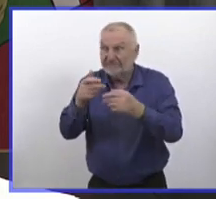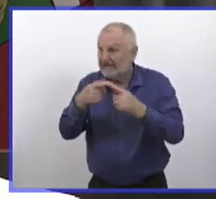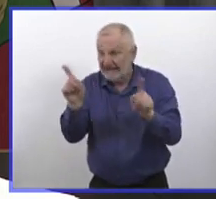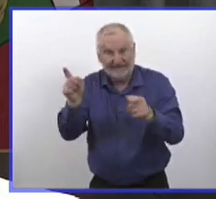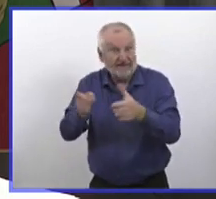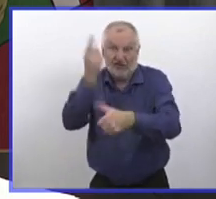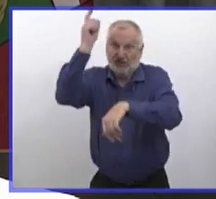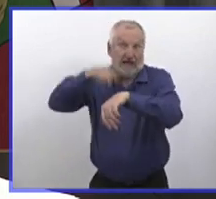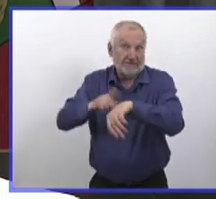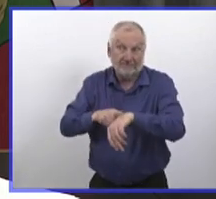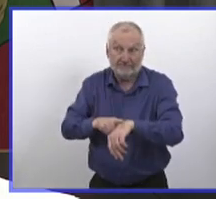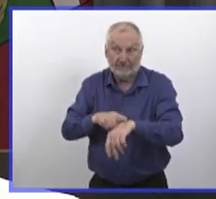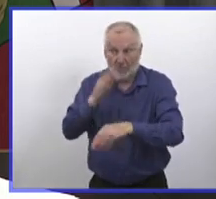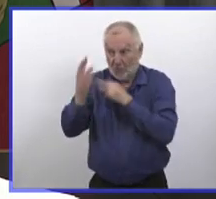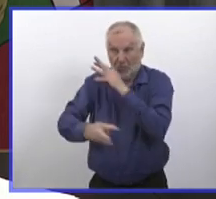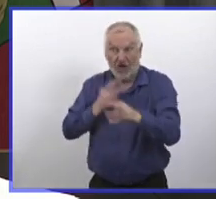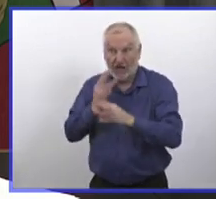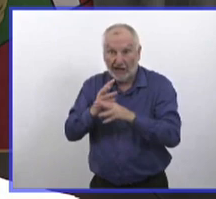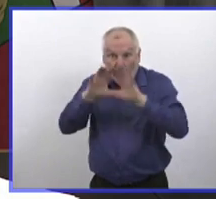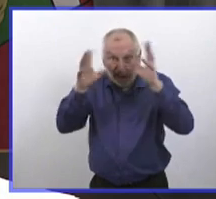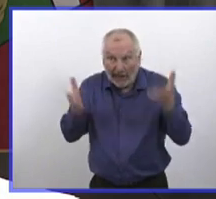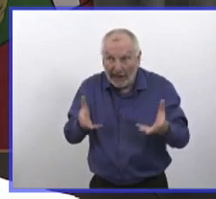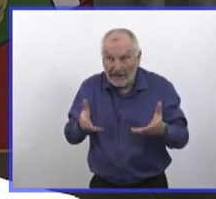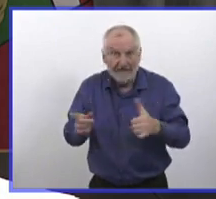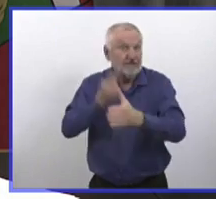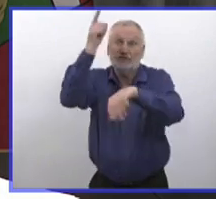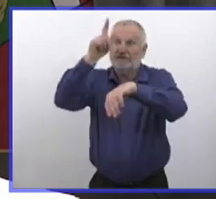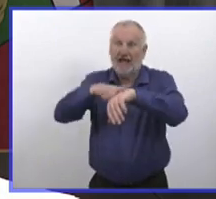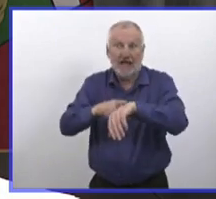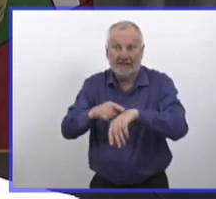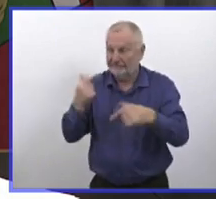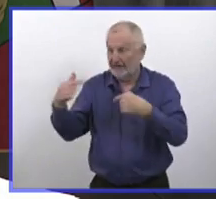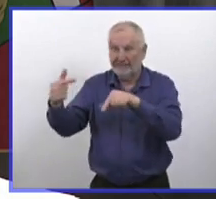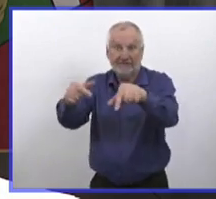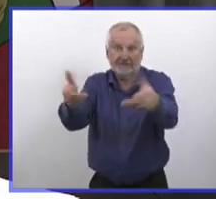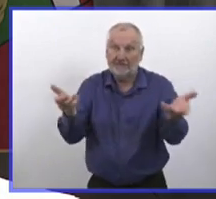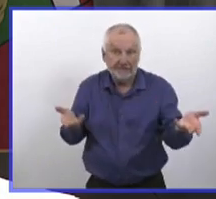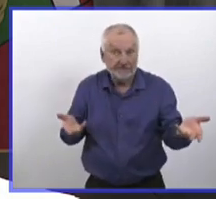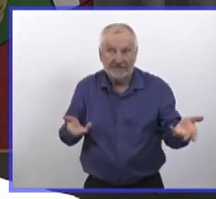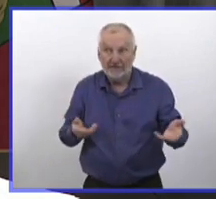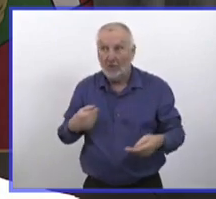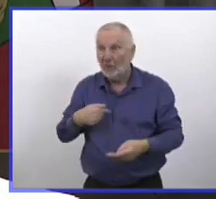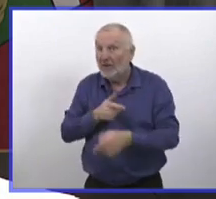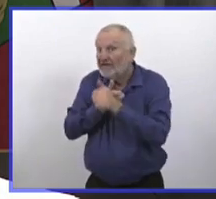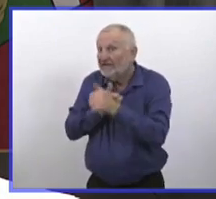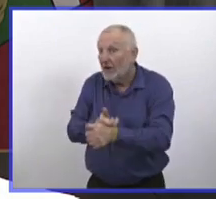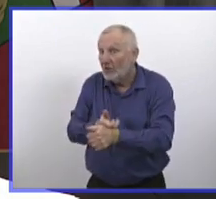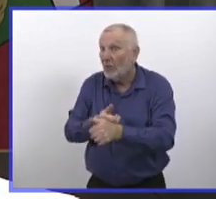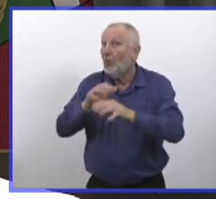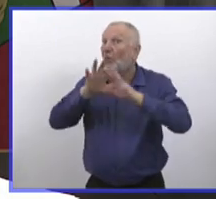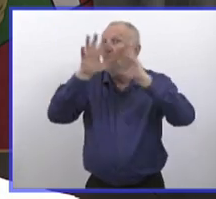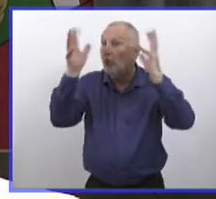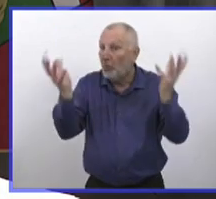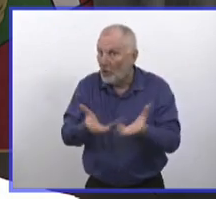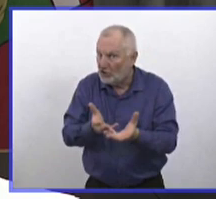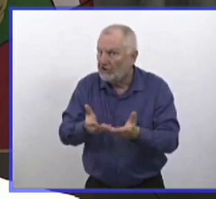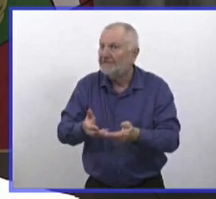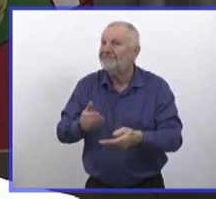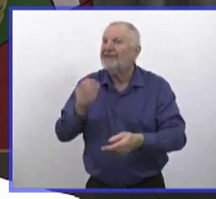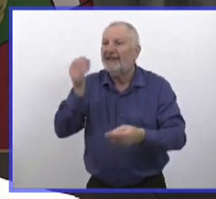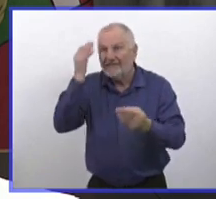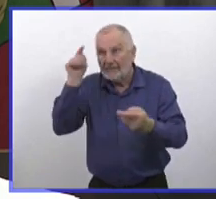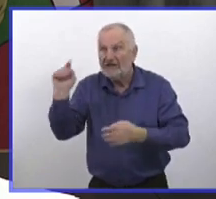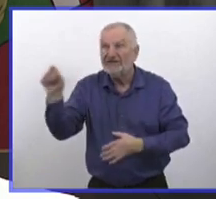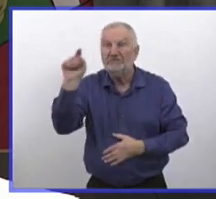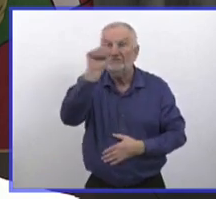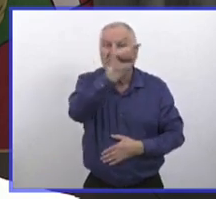same time. So we have some information from other jurisdictions that might have a few months more data than we